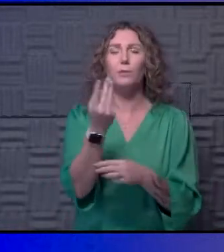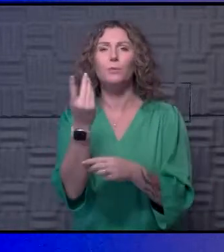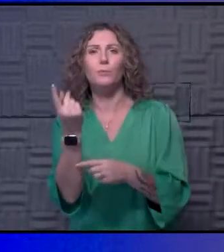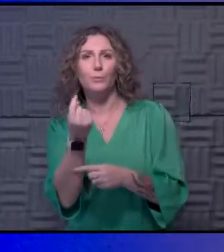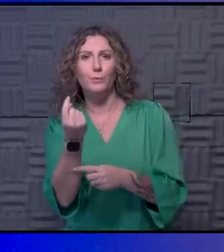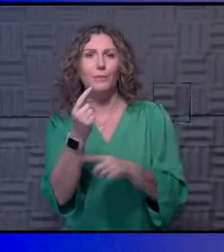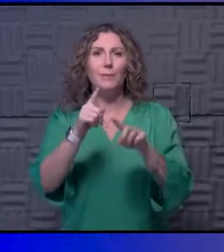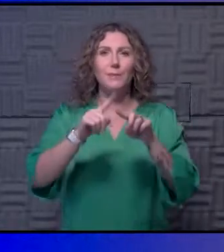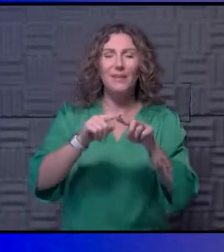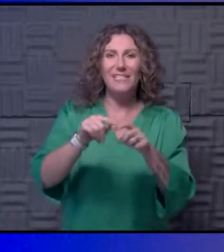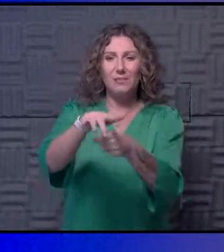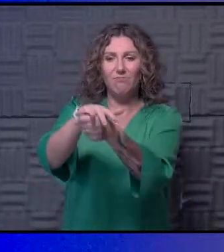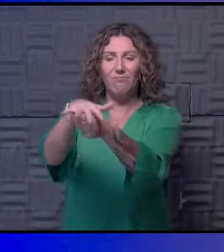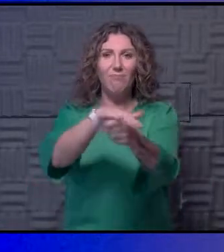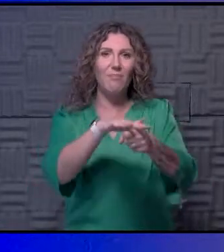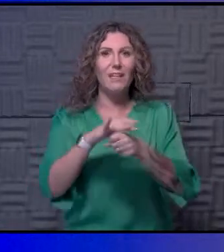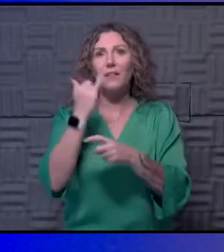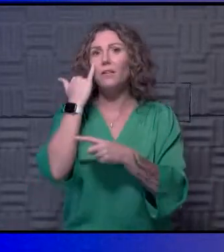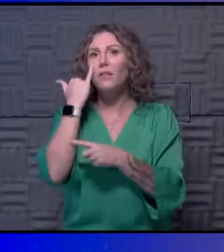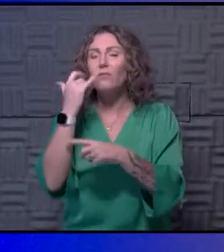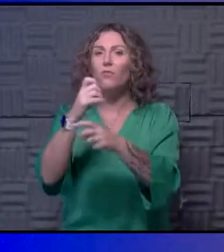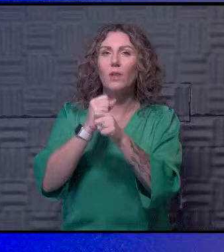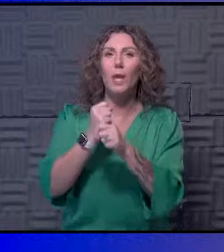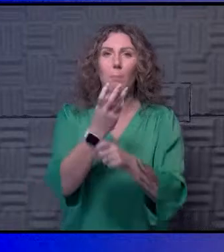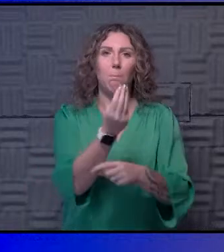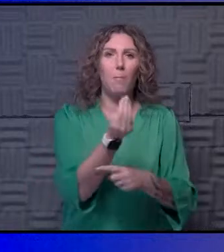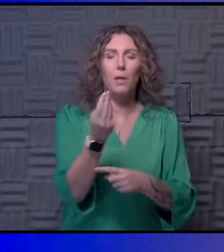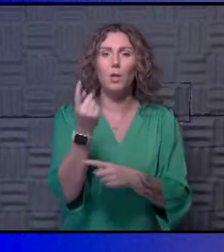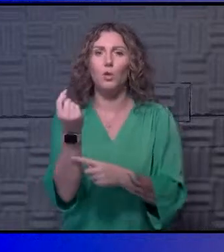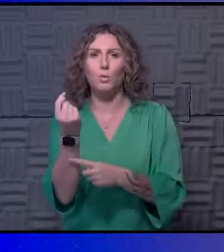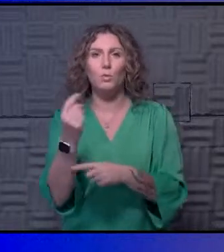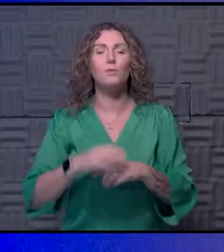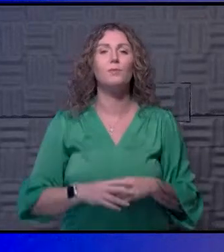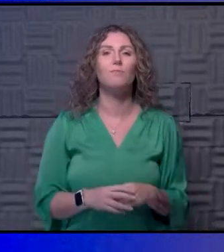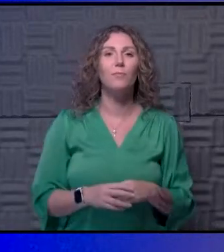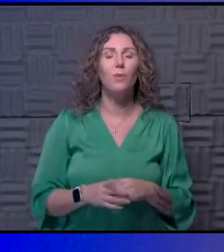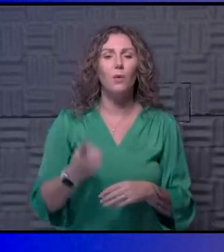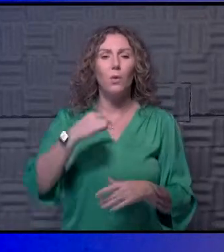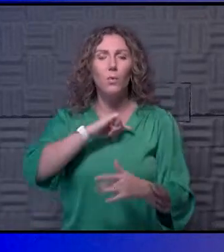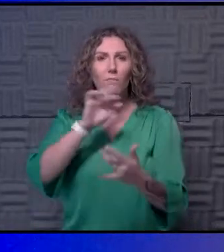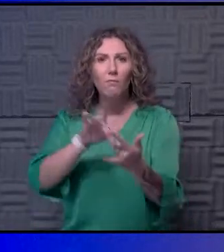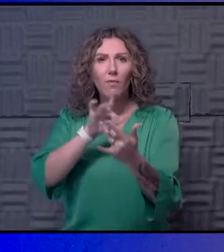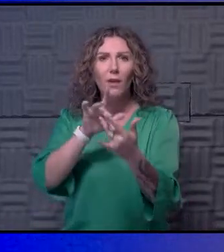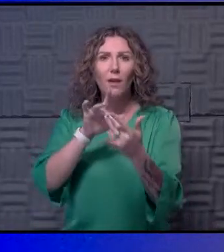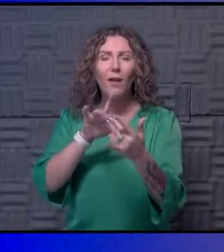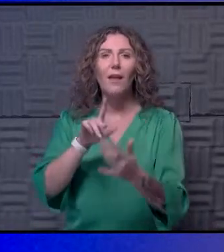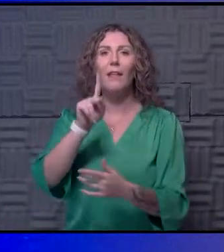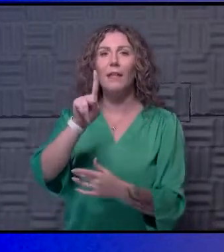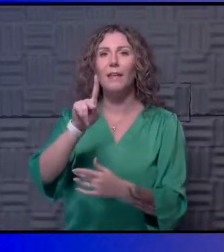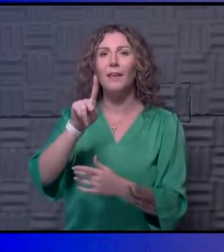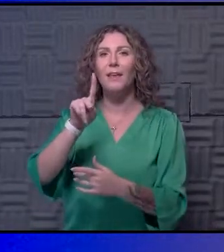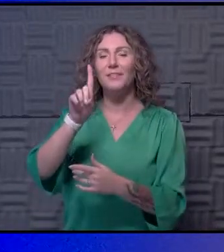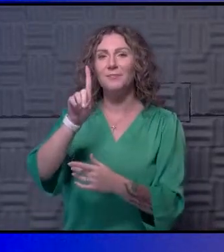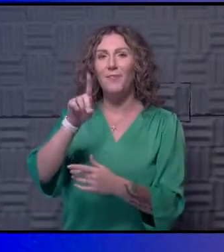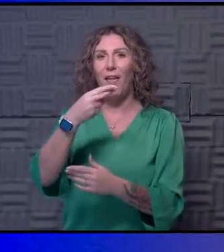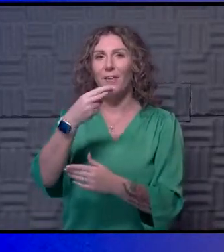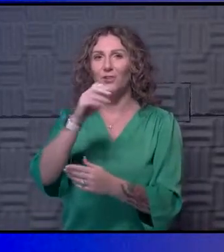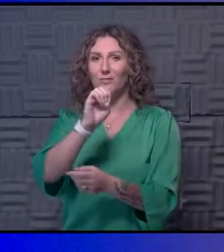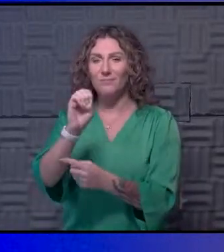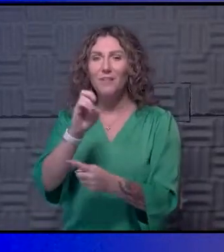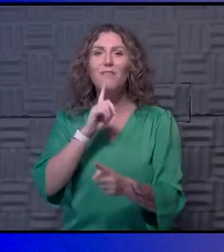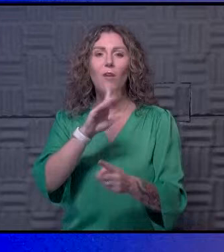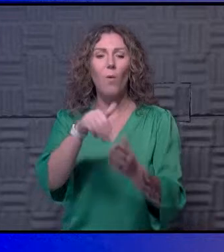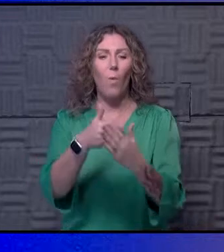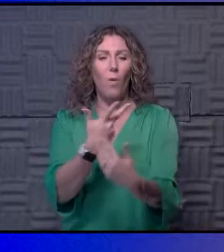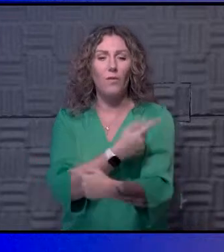really what site you're at if you're going to get it Monday or Tuesday. We have been in contact with KDHE because, again, all the